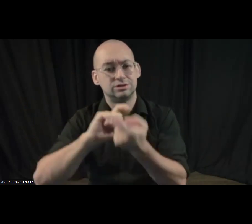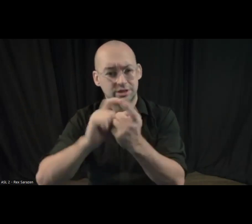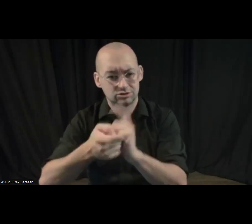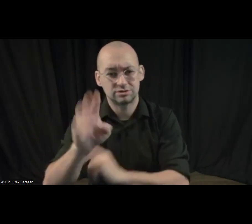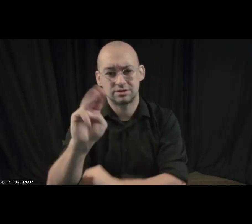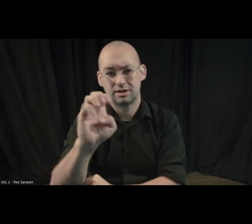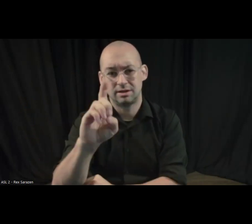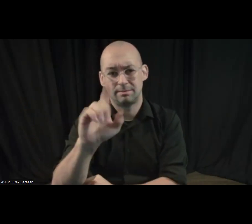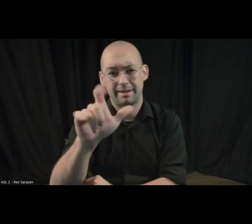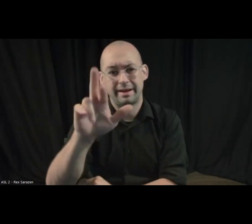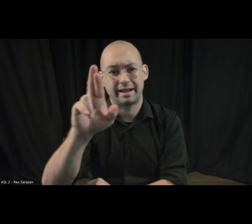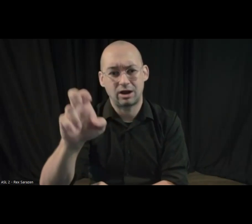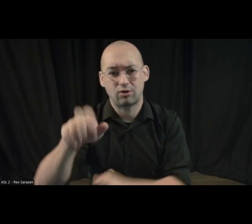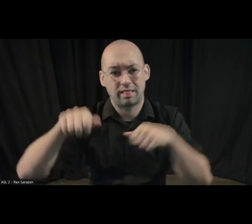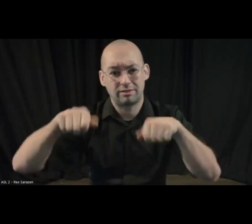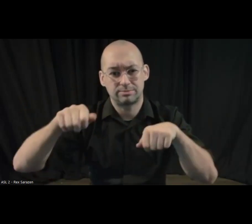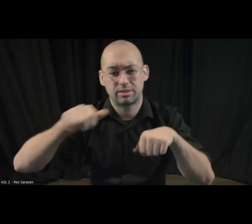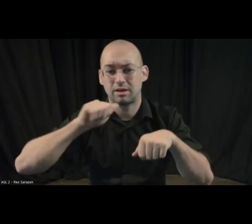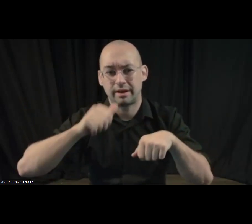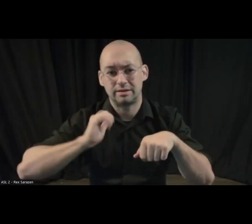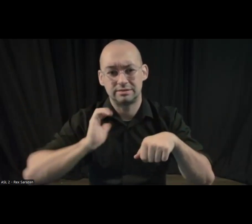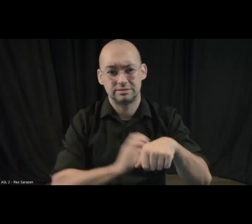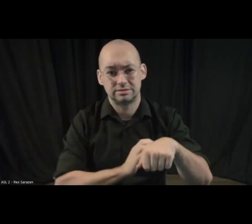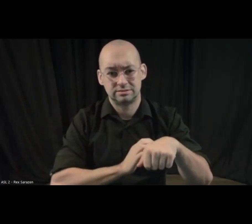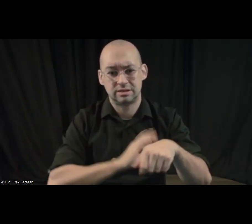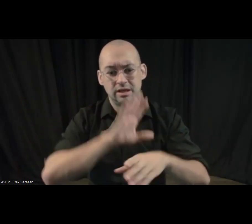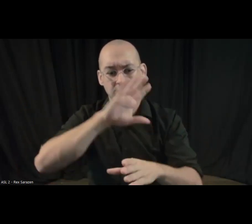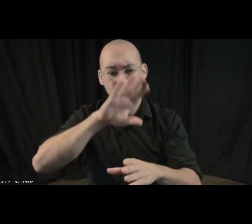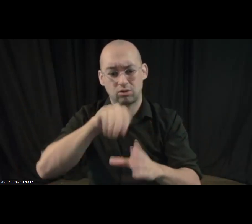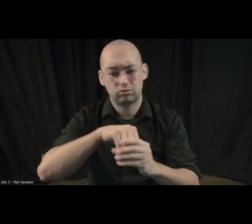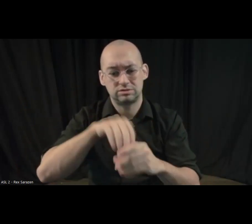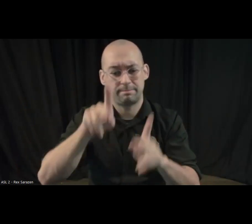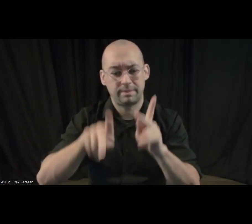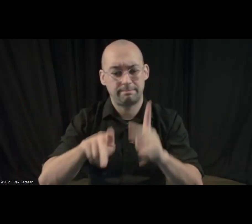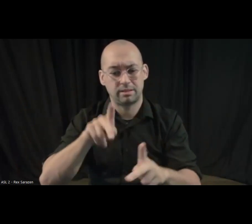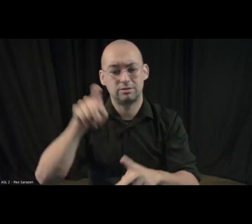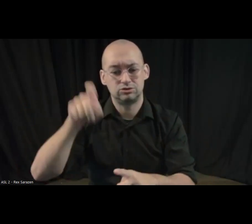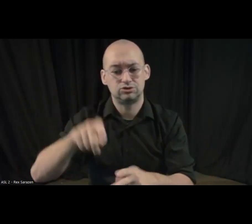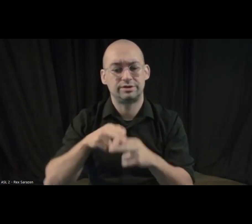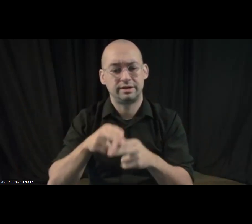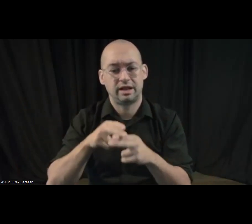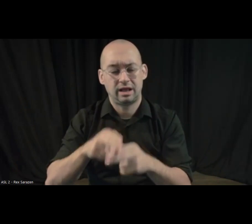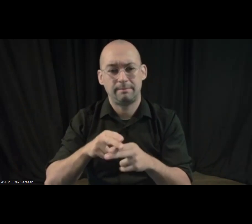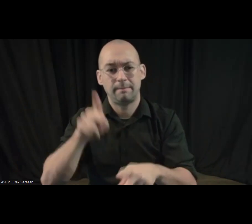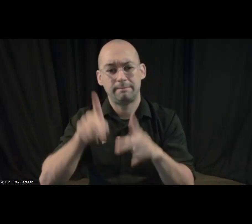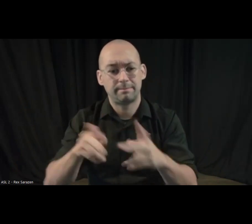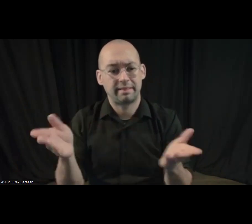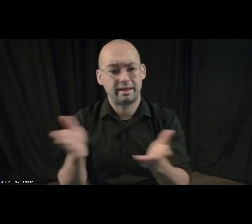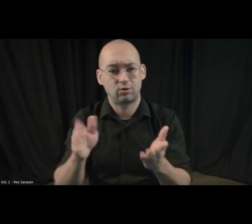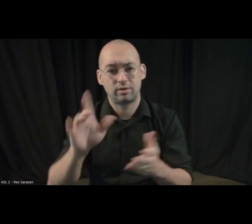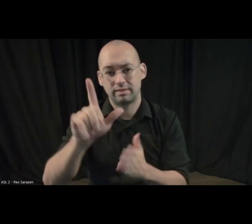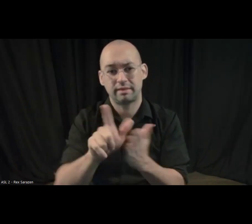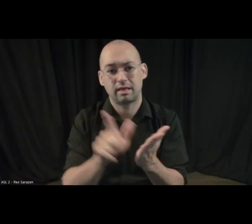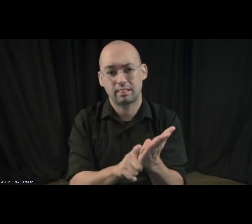eligibility for non-citizens. This includes people that I should name are people who are here lawfully, who